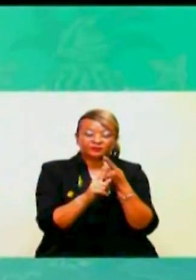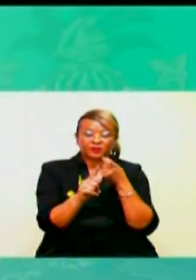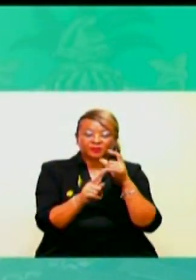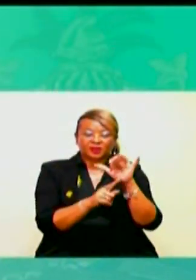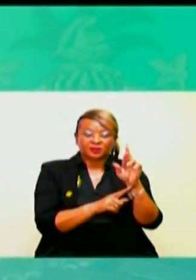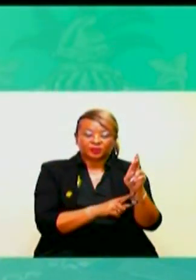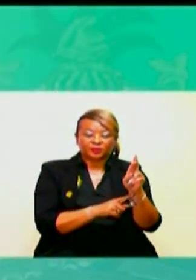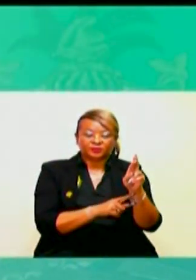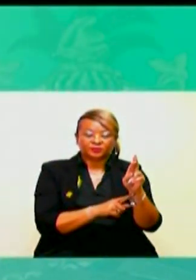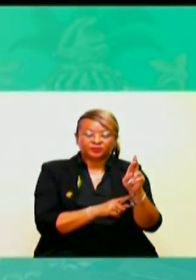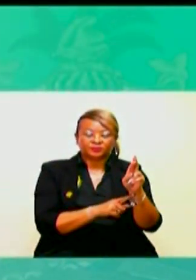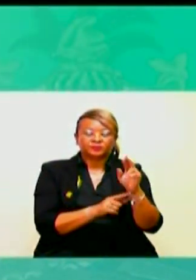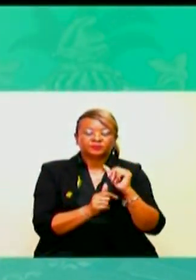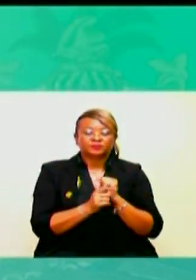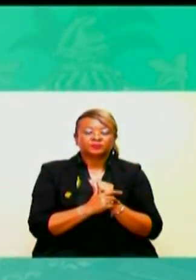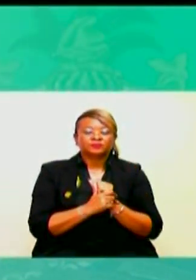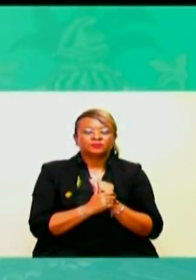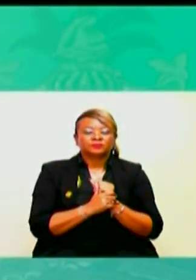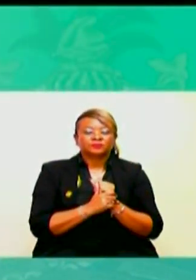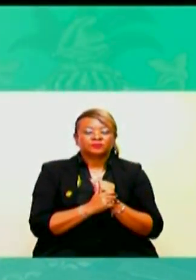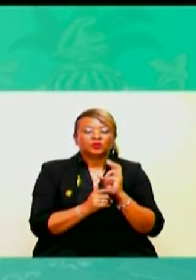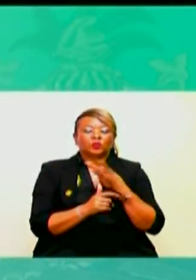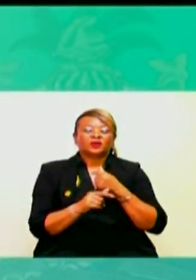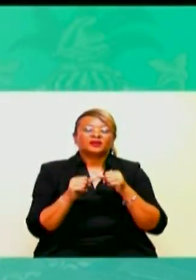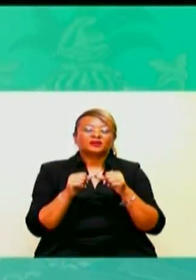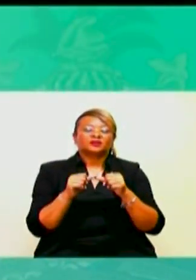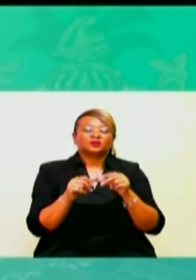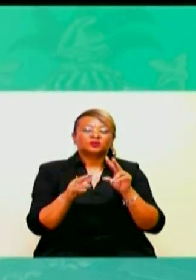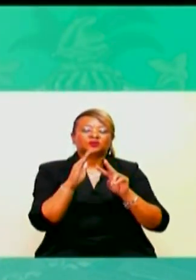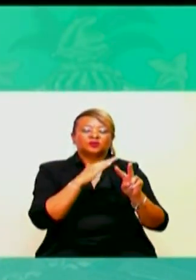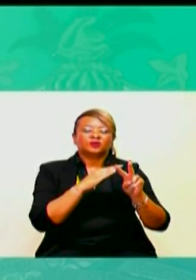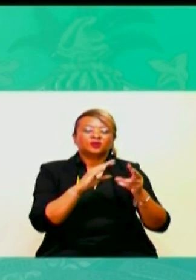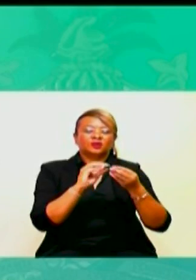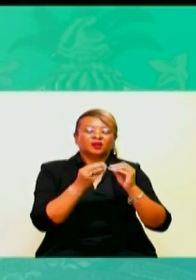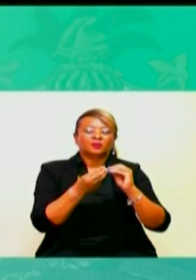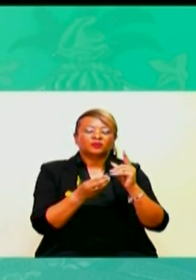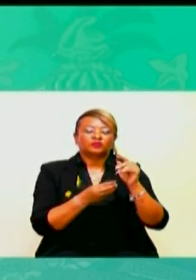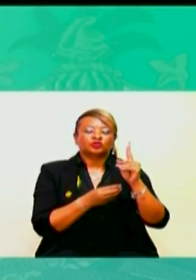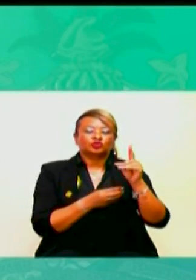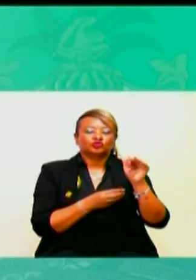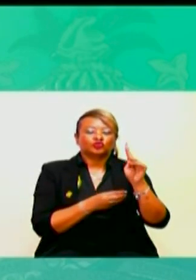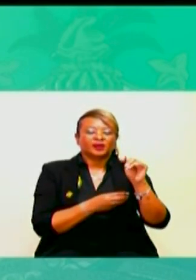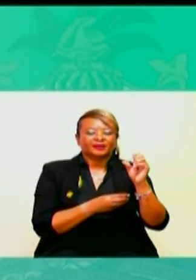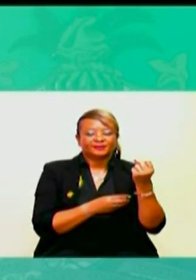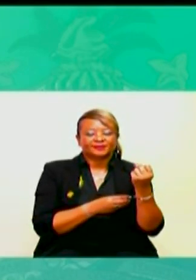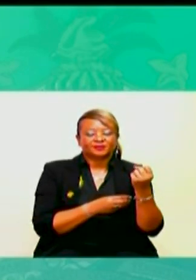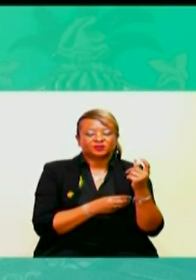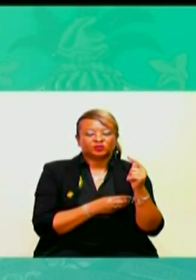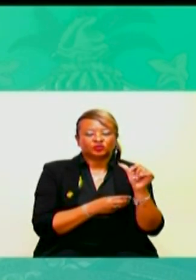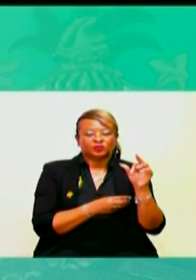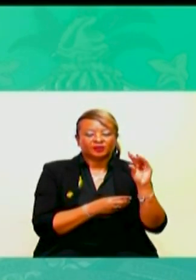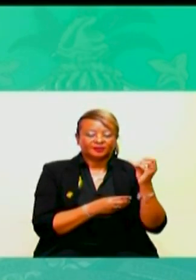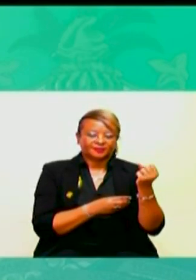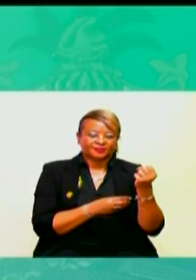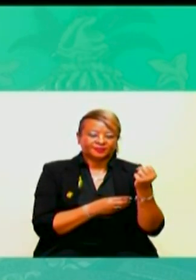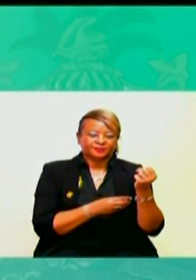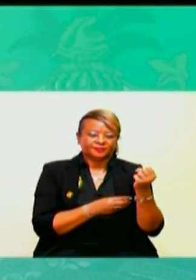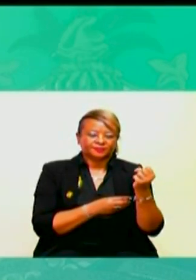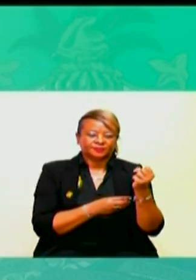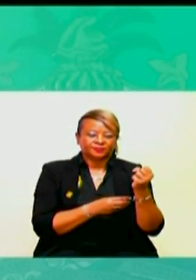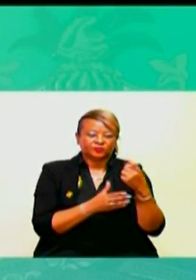Progress, results. Madam Speaker, we're continuing to observe a number of trends. In addition to the